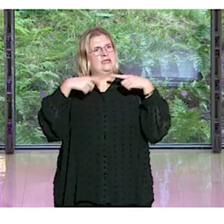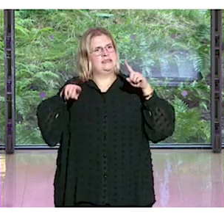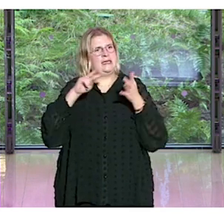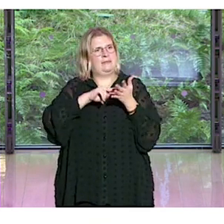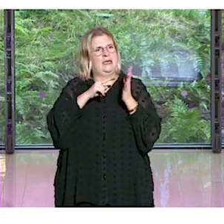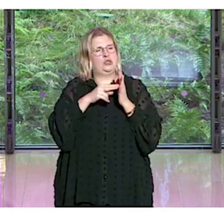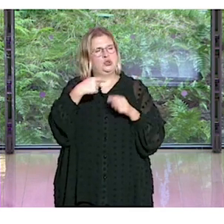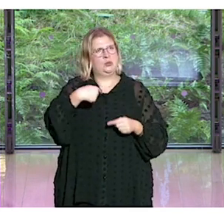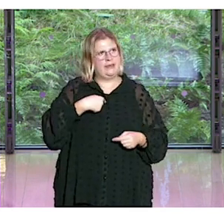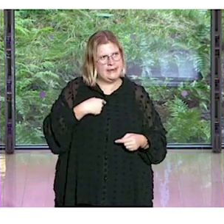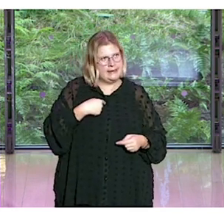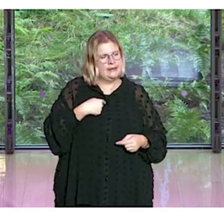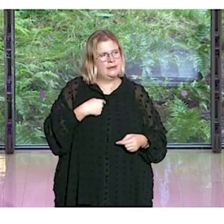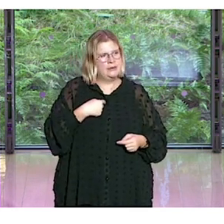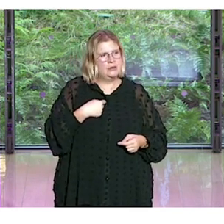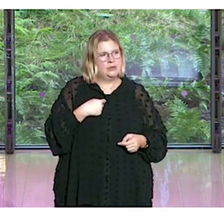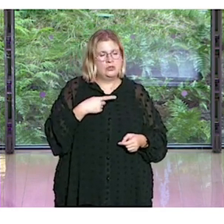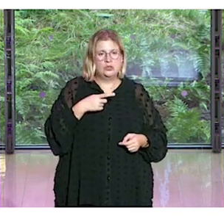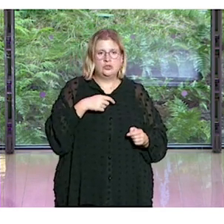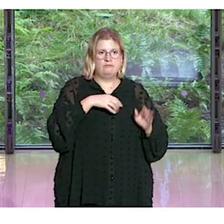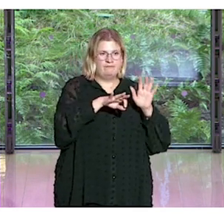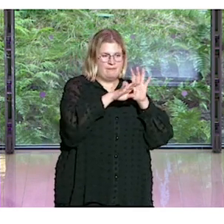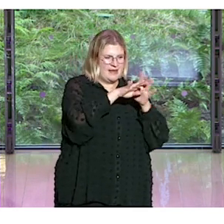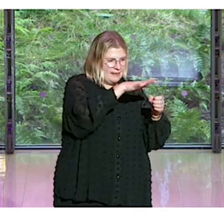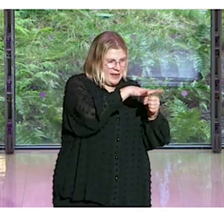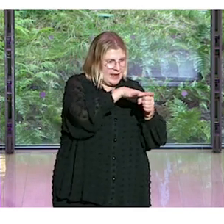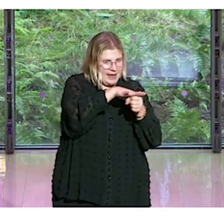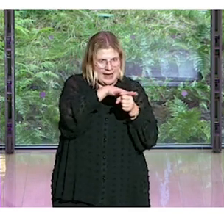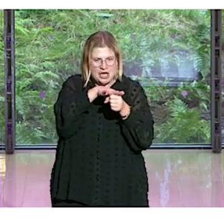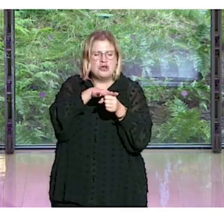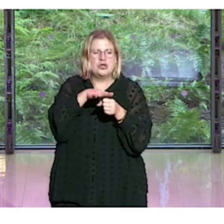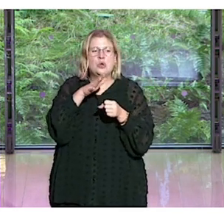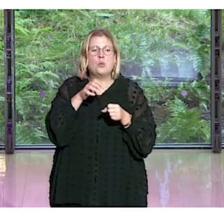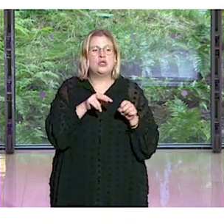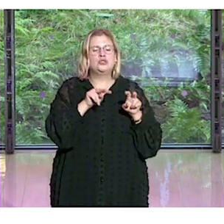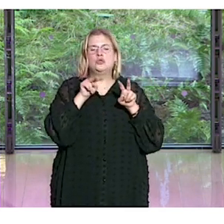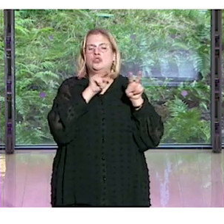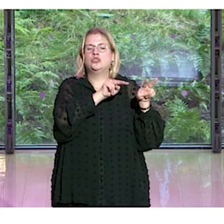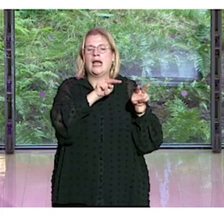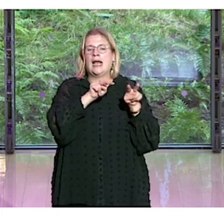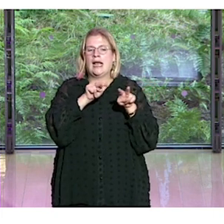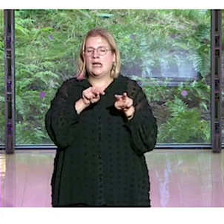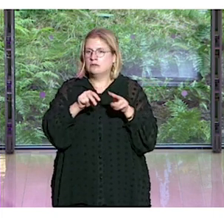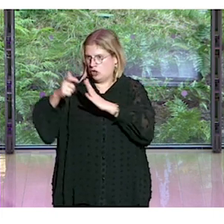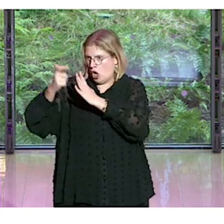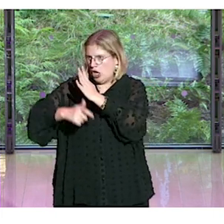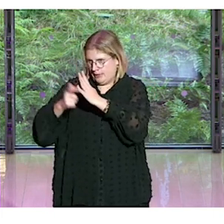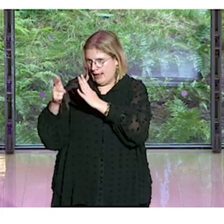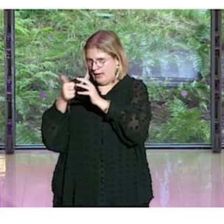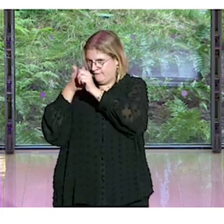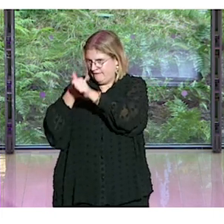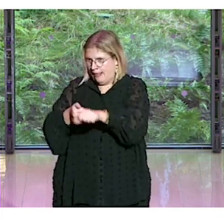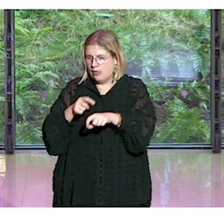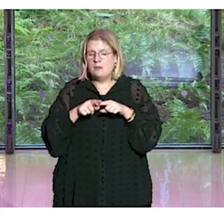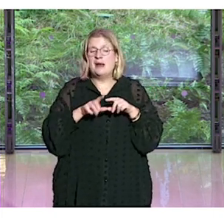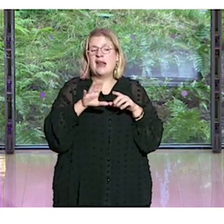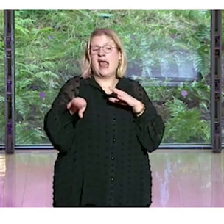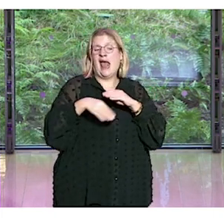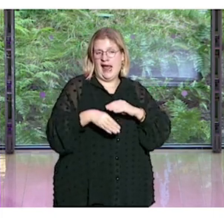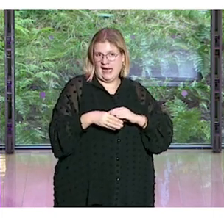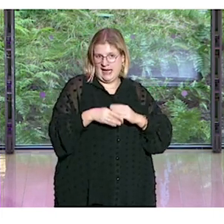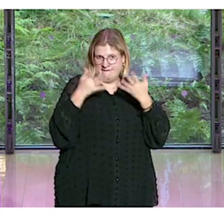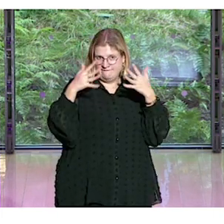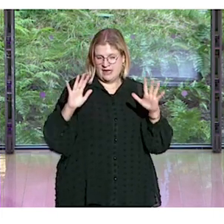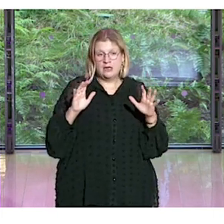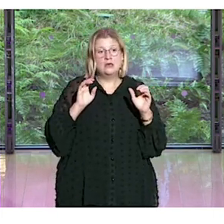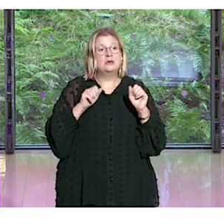you've identified those areas that you might want to track in addition to what's tracked by default. You can